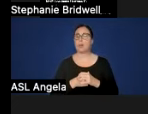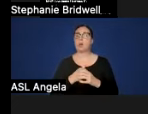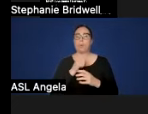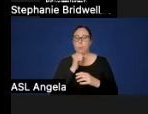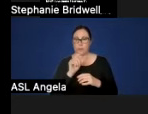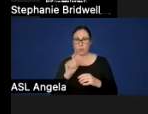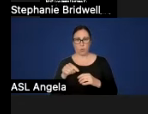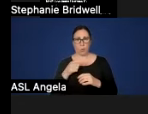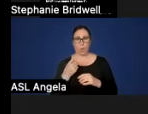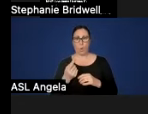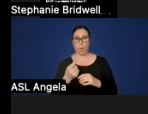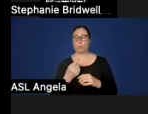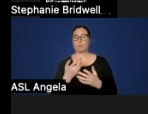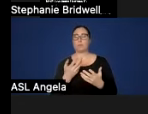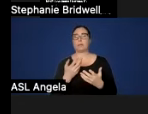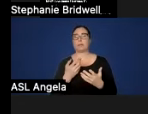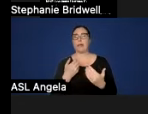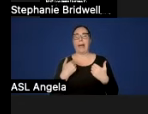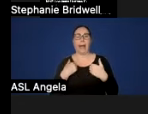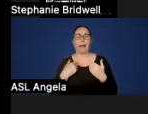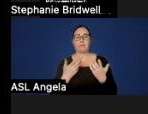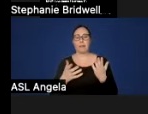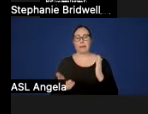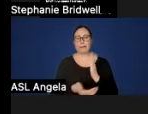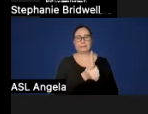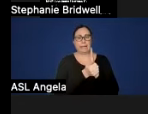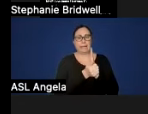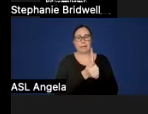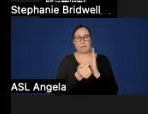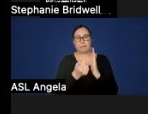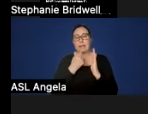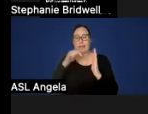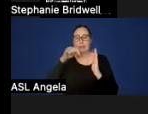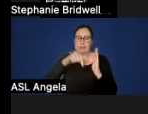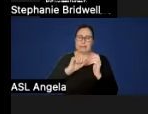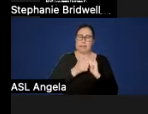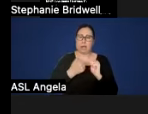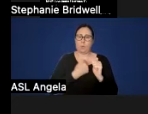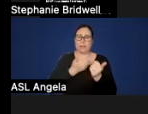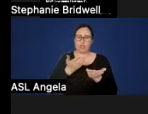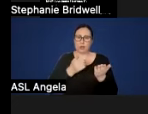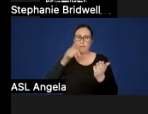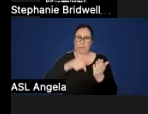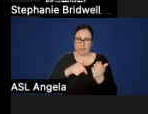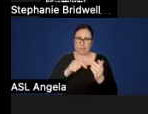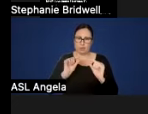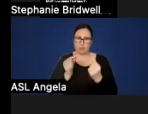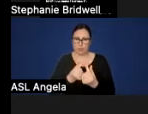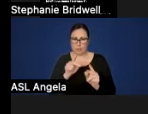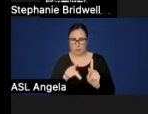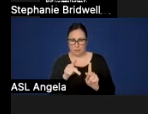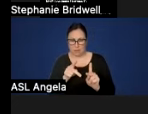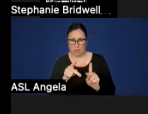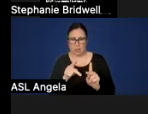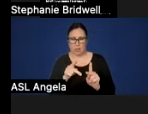this population, and we have a couple pages, and this is how we serve this, you know, I'm not talking about only that. Like,